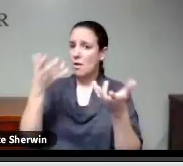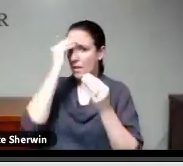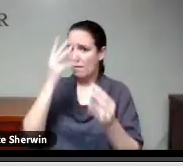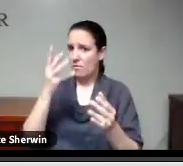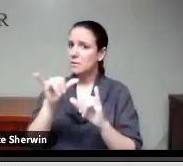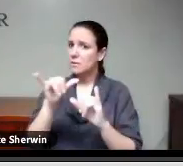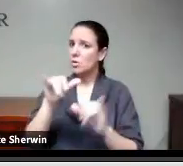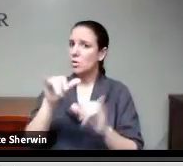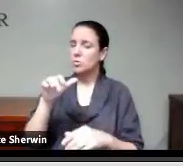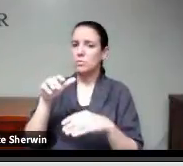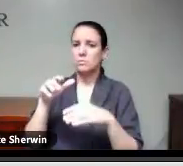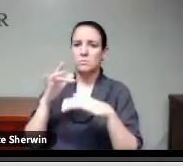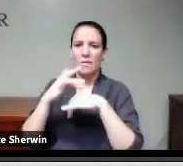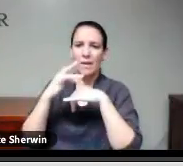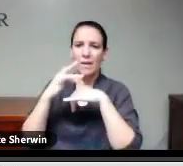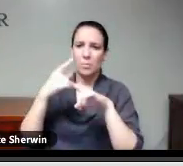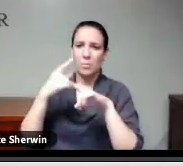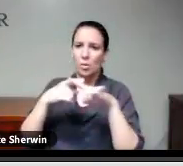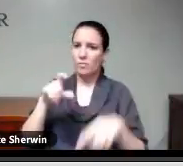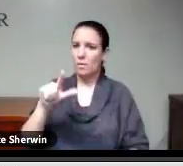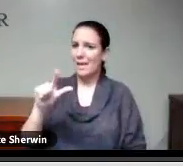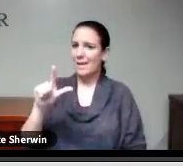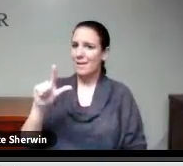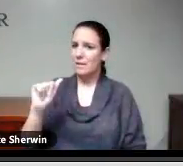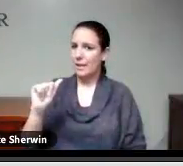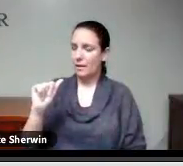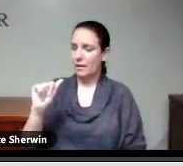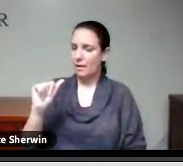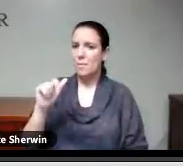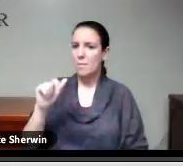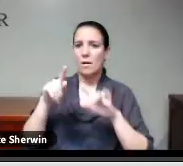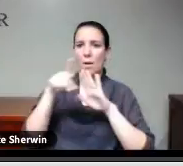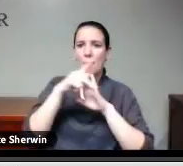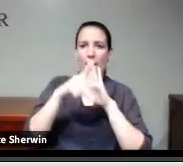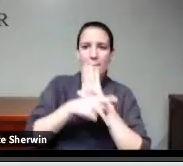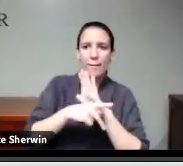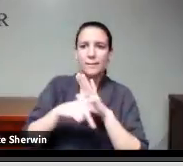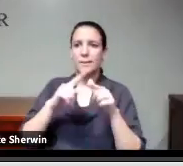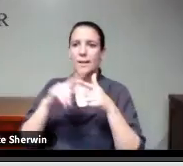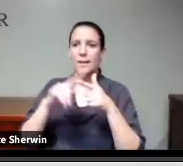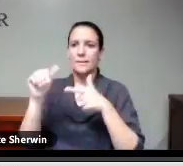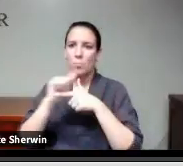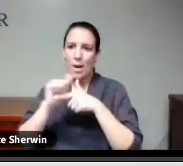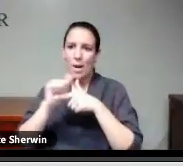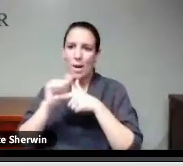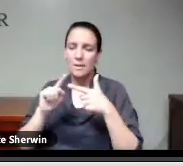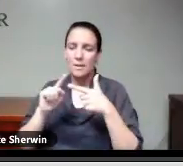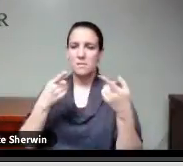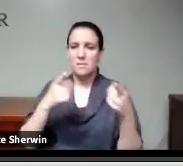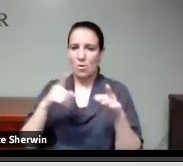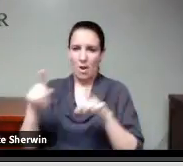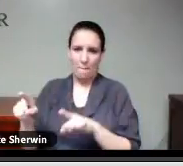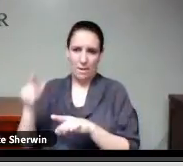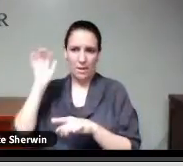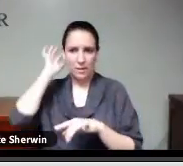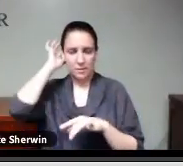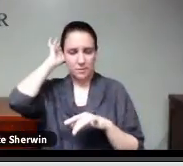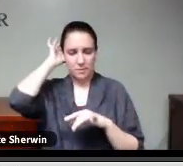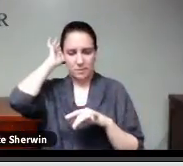ALA levels about policies and practices that are happening that are starting